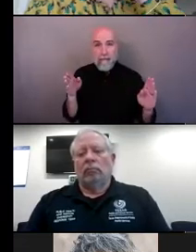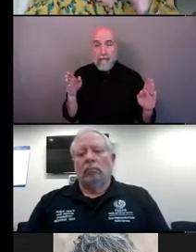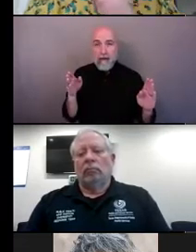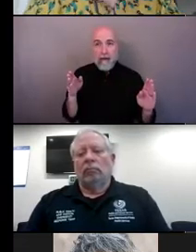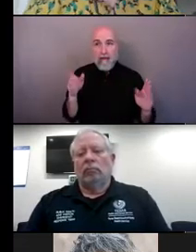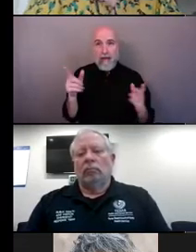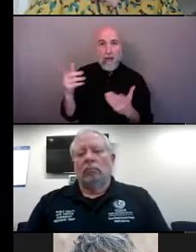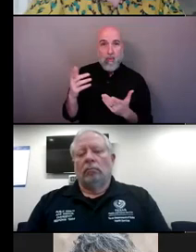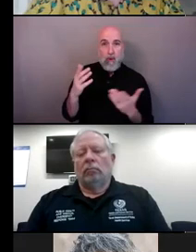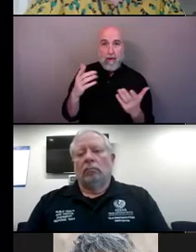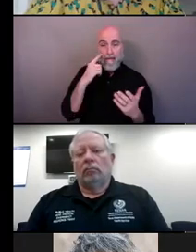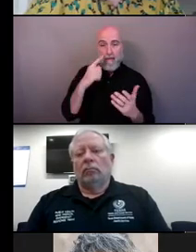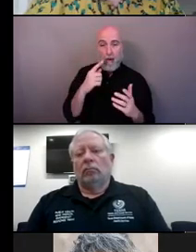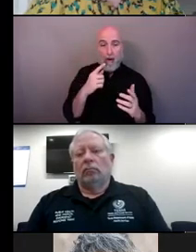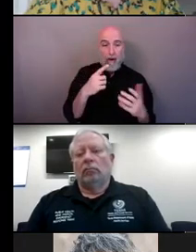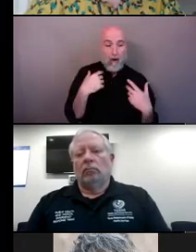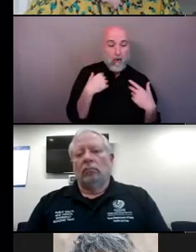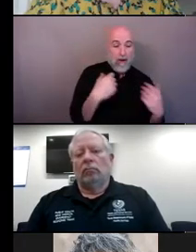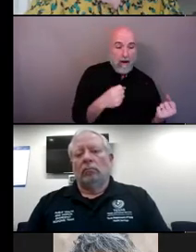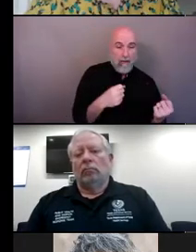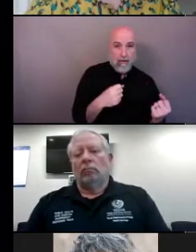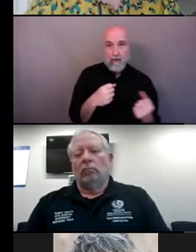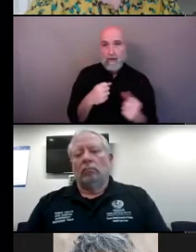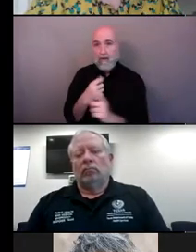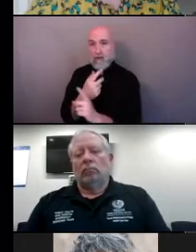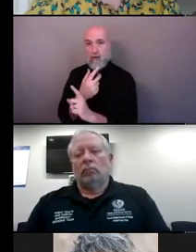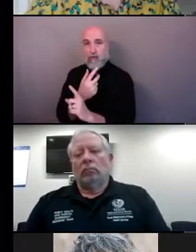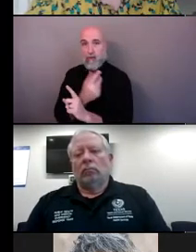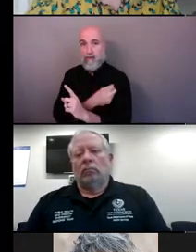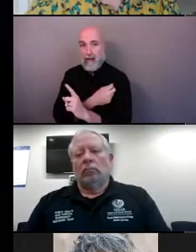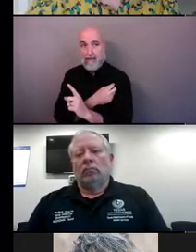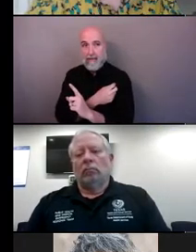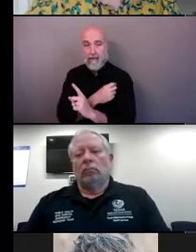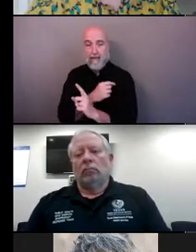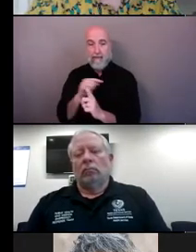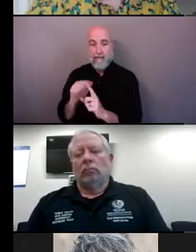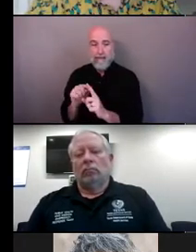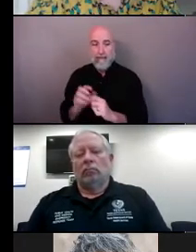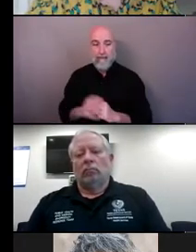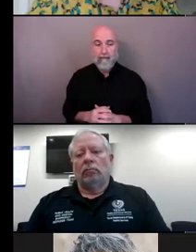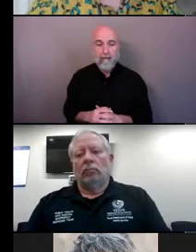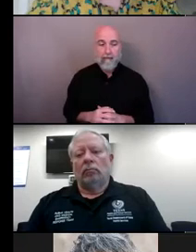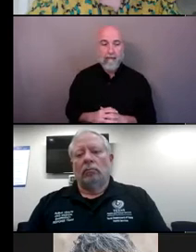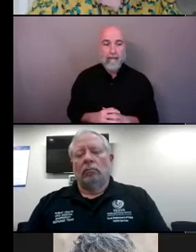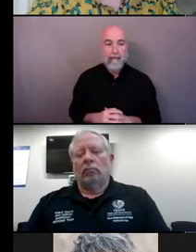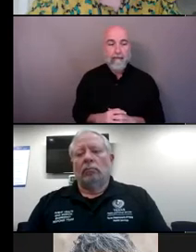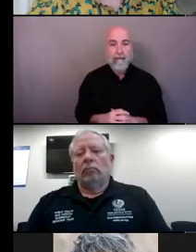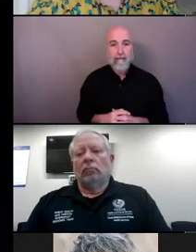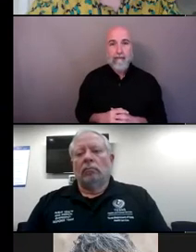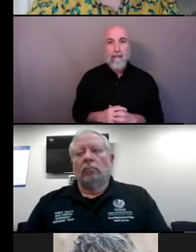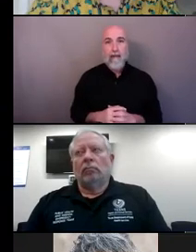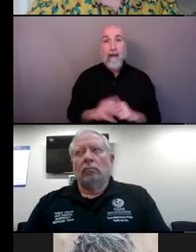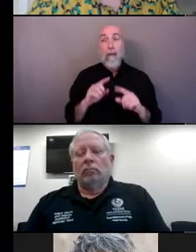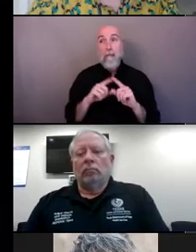are recommended between, from the time individual contracts the infection to the time it's appropriate to get the vaccine. But what